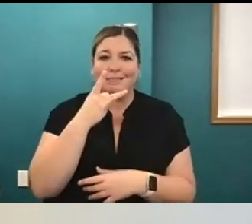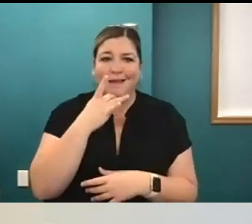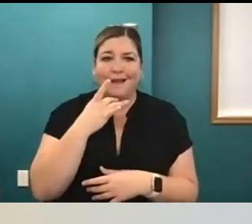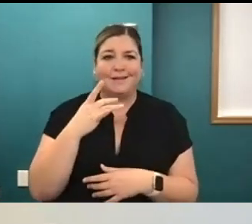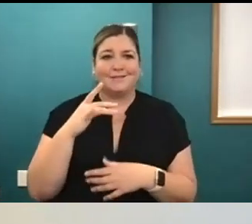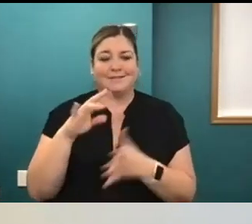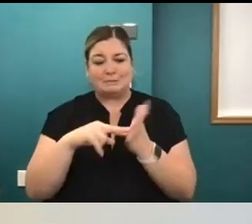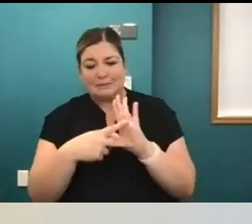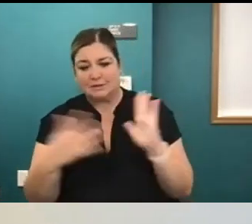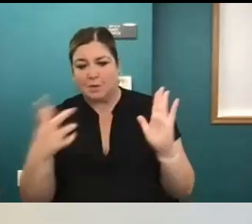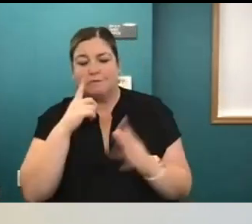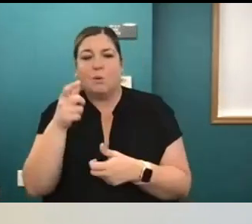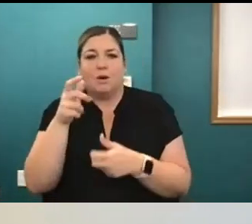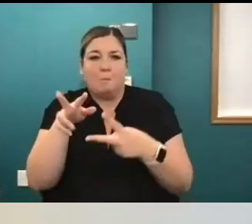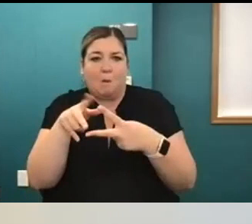3.